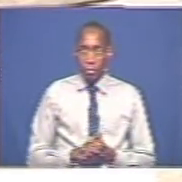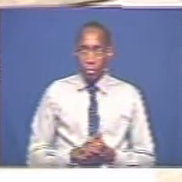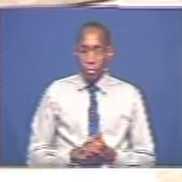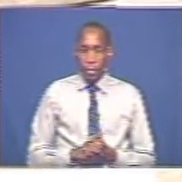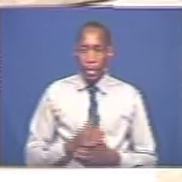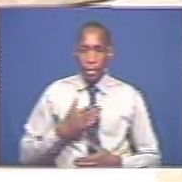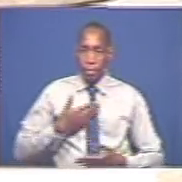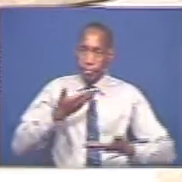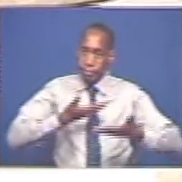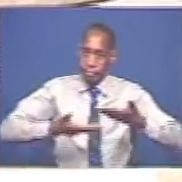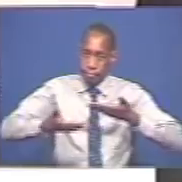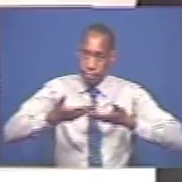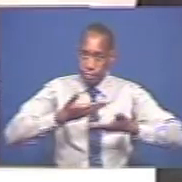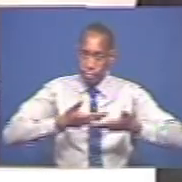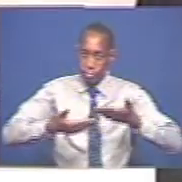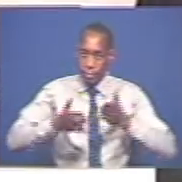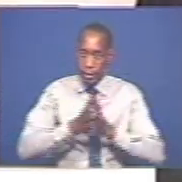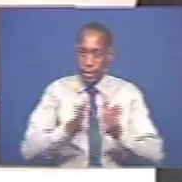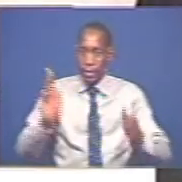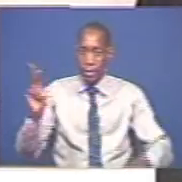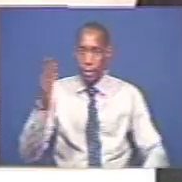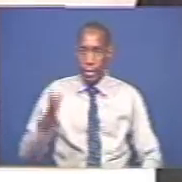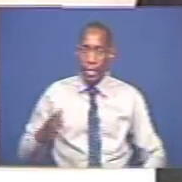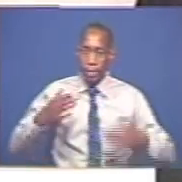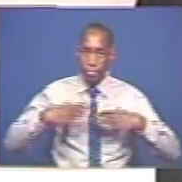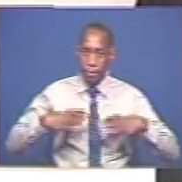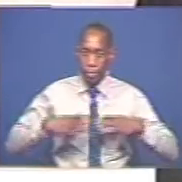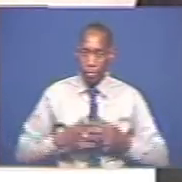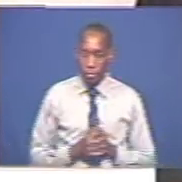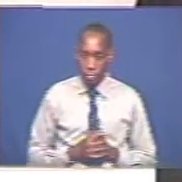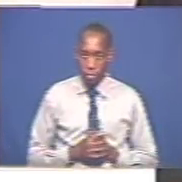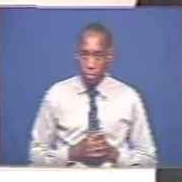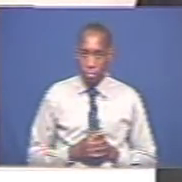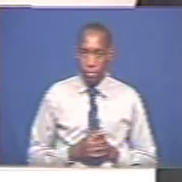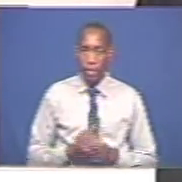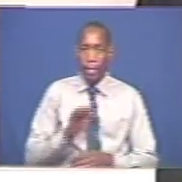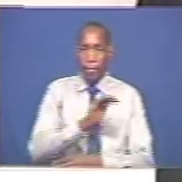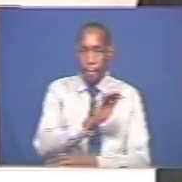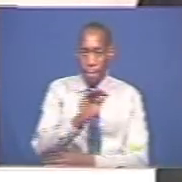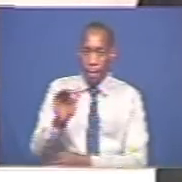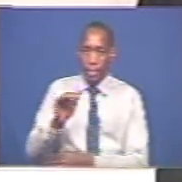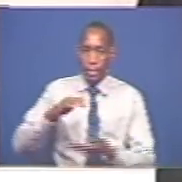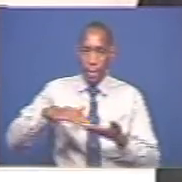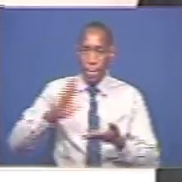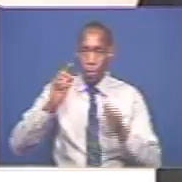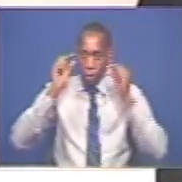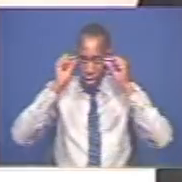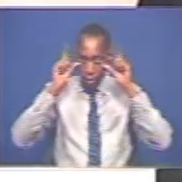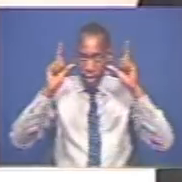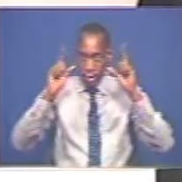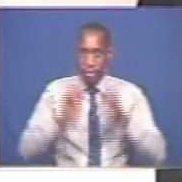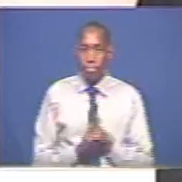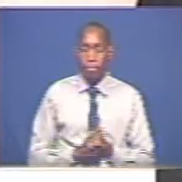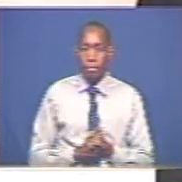to address the general Kenyan population mm. and appeal for more sensitivity. Let's